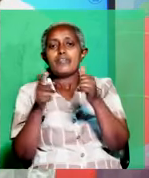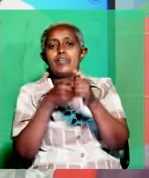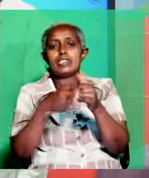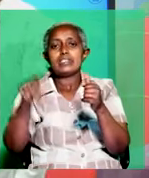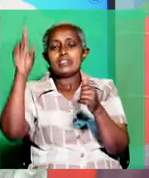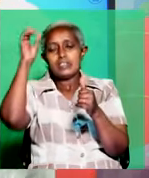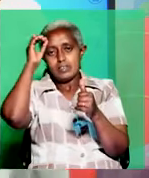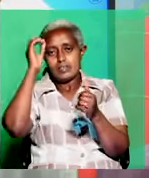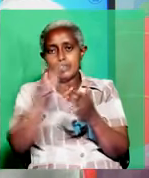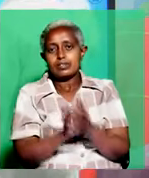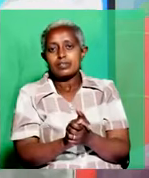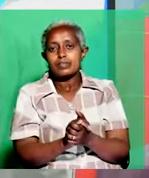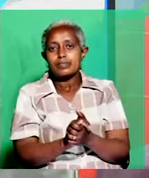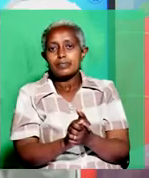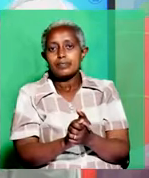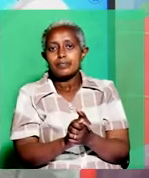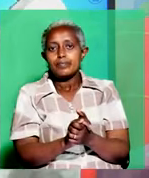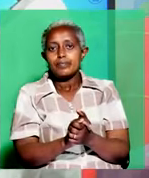derivative.